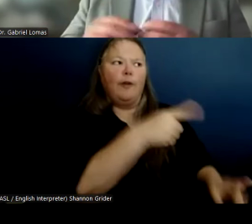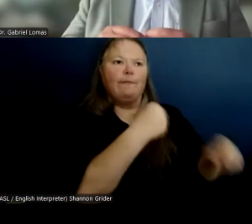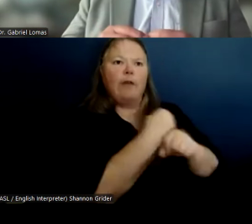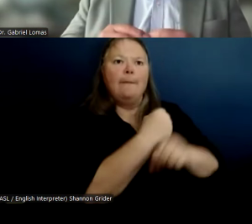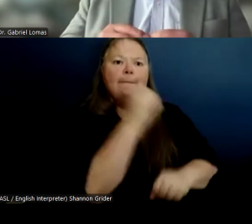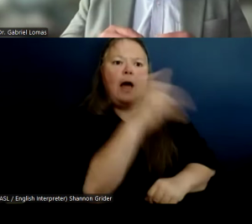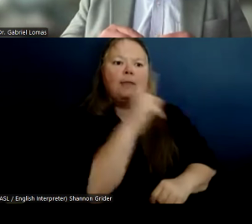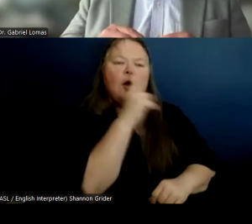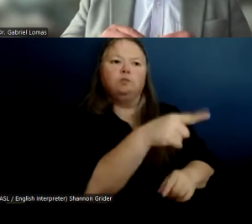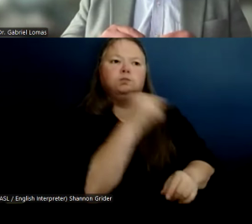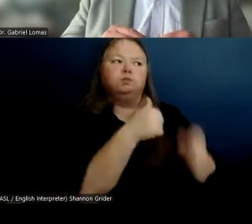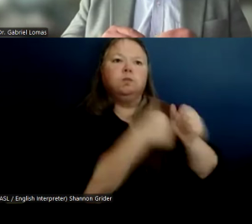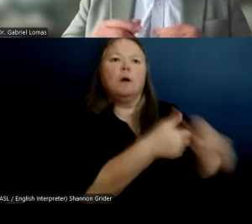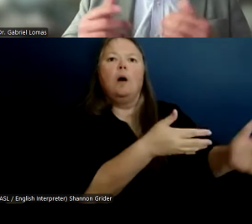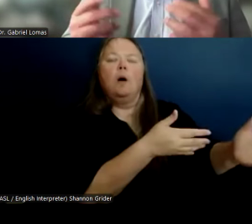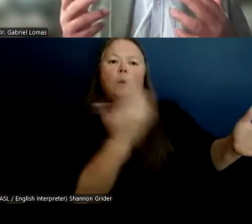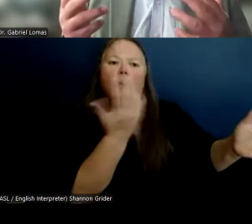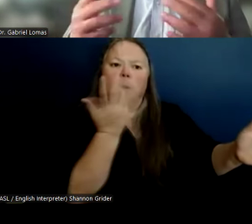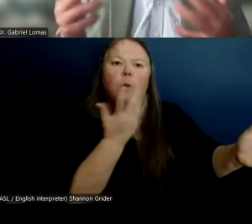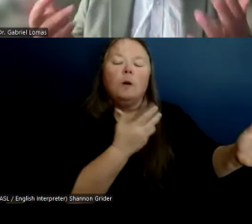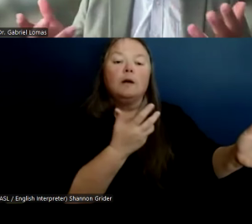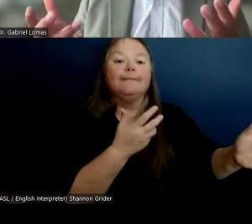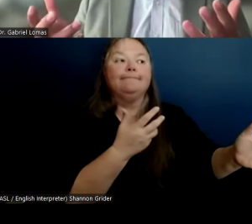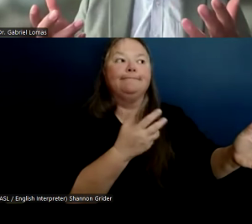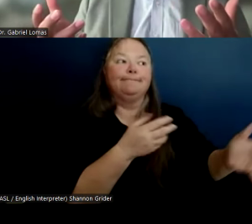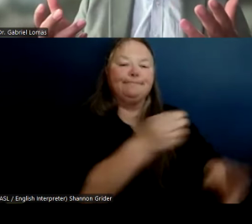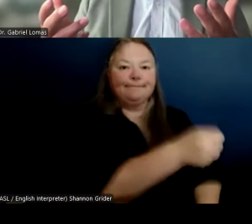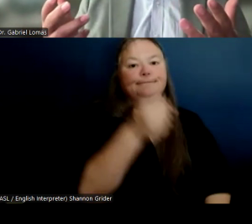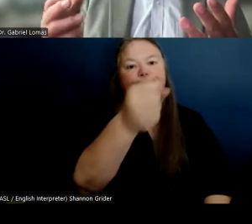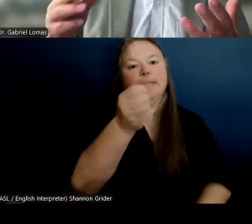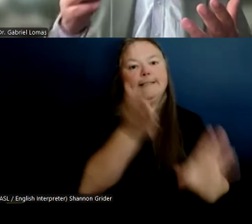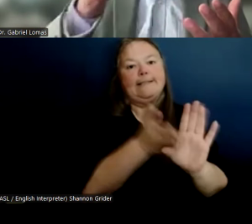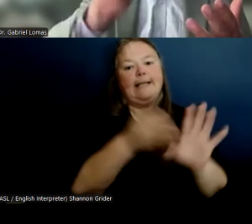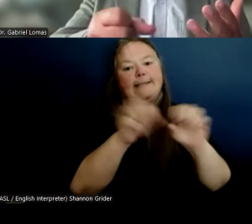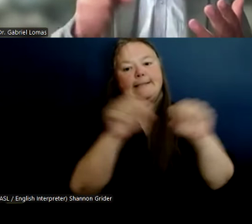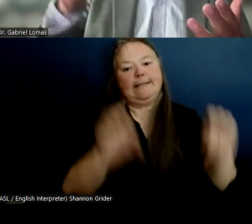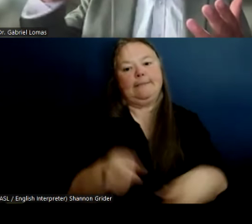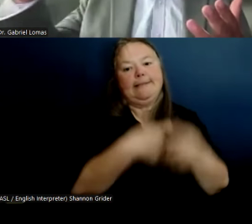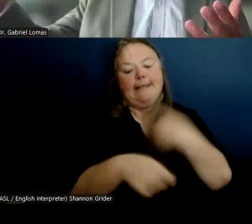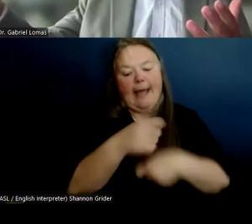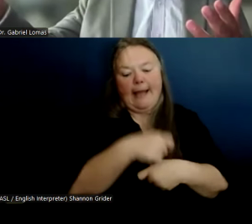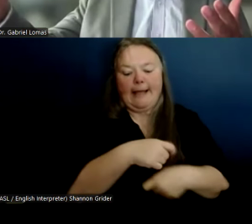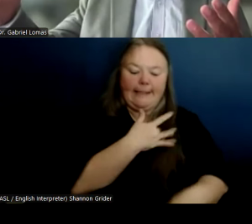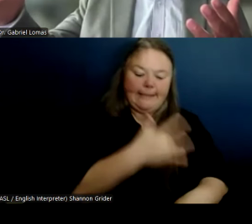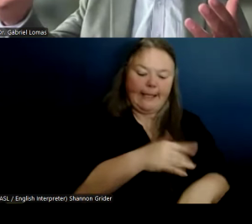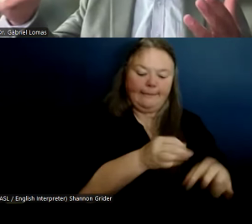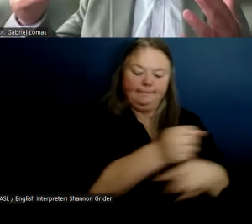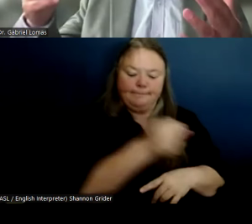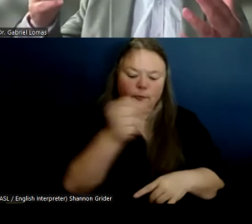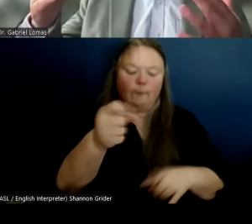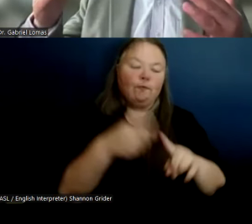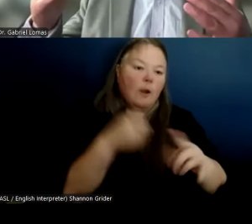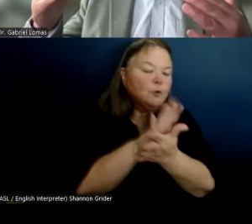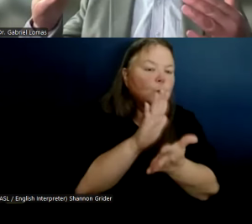manage them. And so they end up, if they end up in the psychiatric, system, then they're moved out of schools into a psychiatric